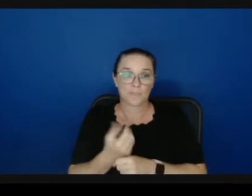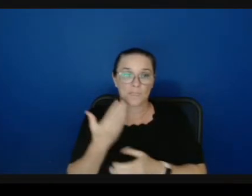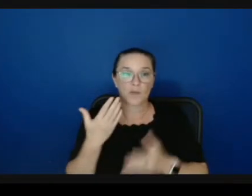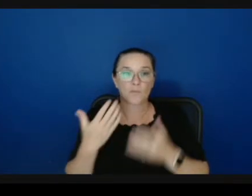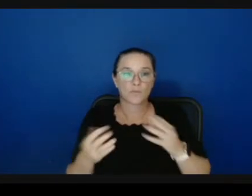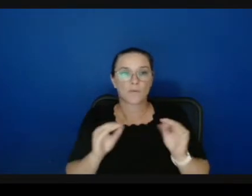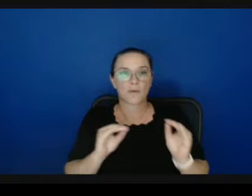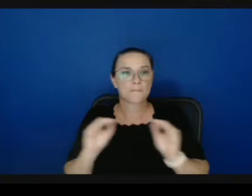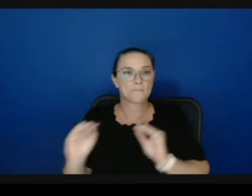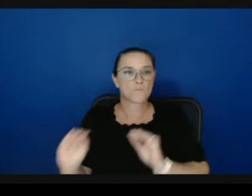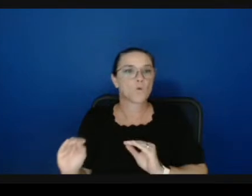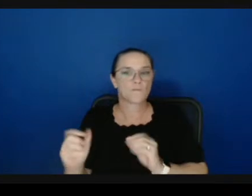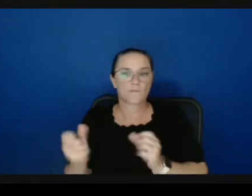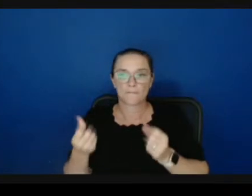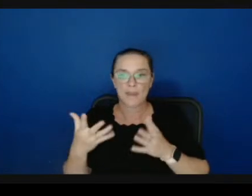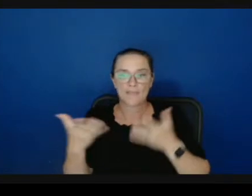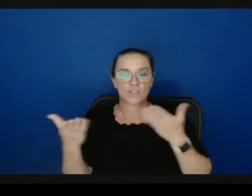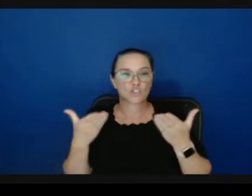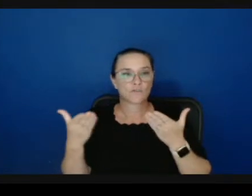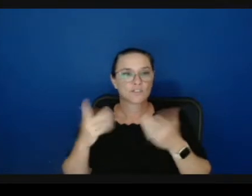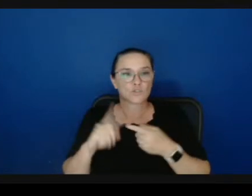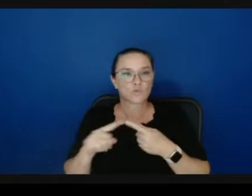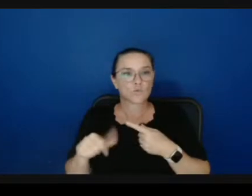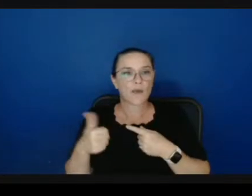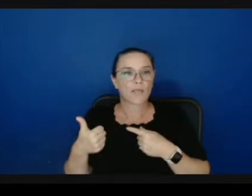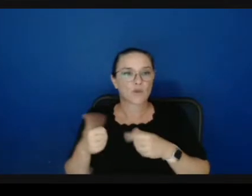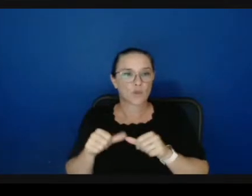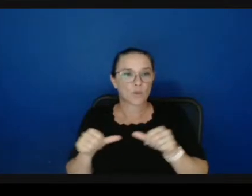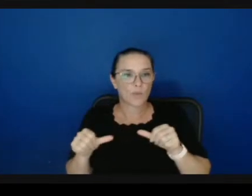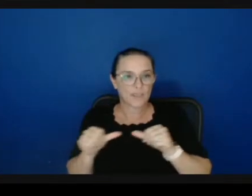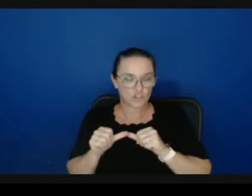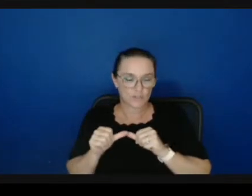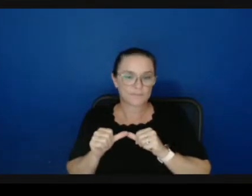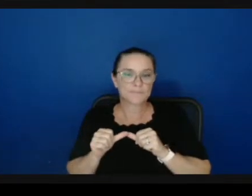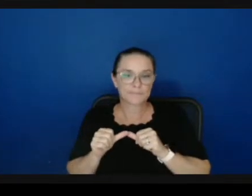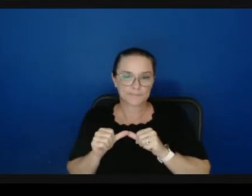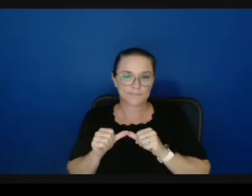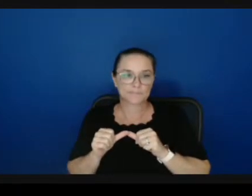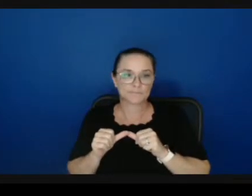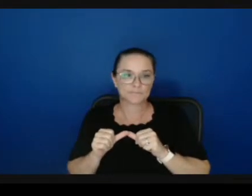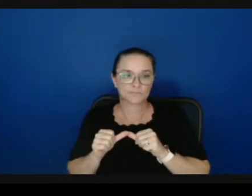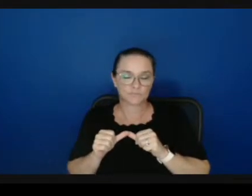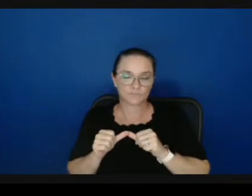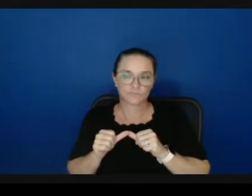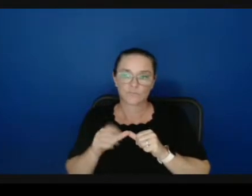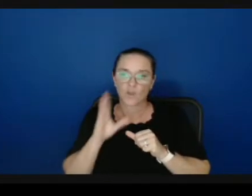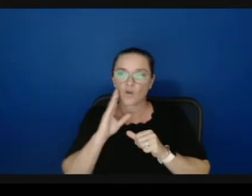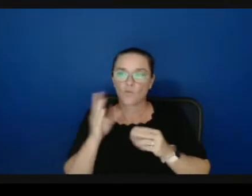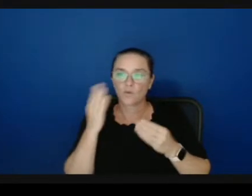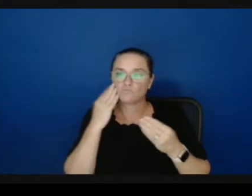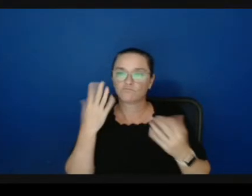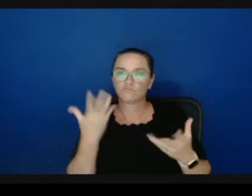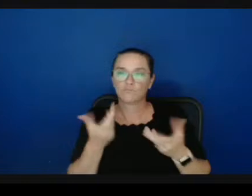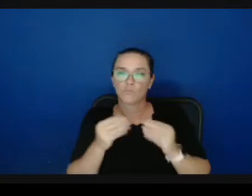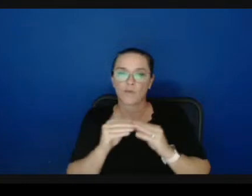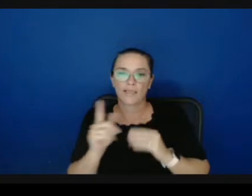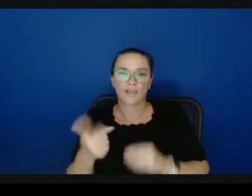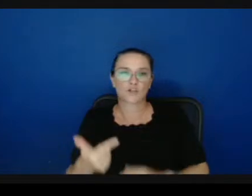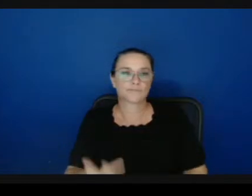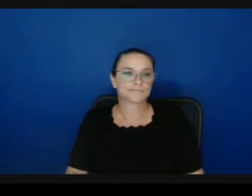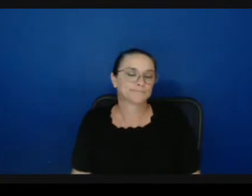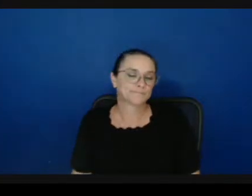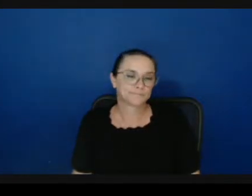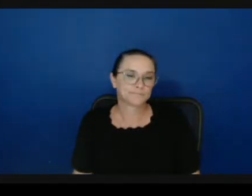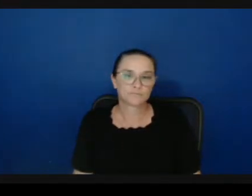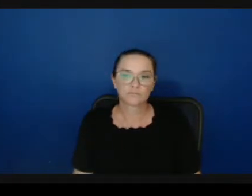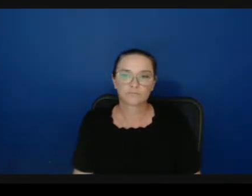of their services to other locations besides that visitor center. More on that as it approaches. So that's the